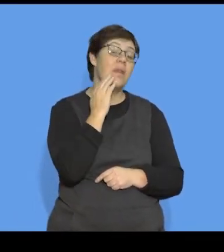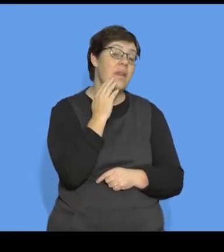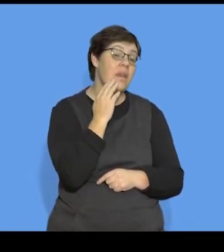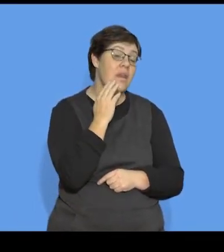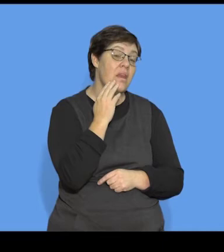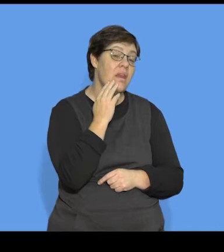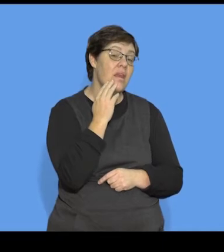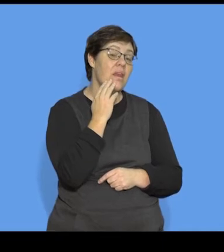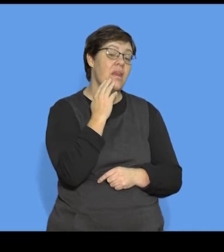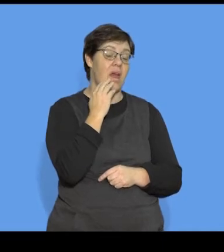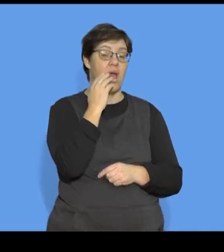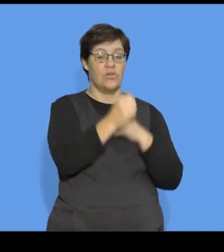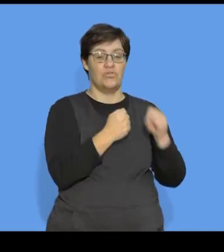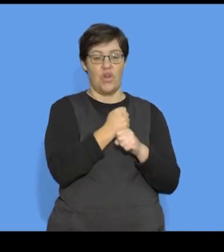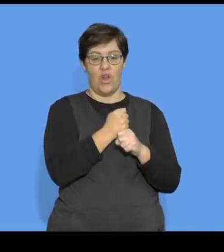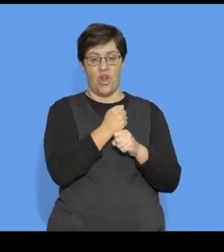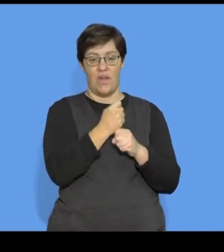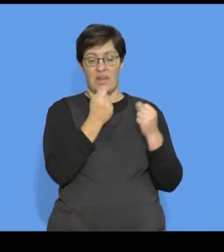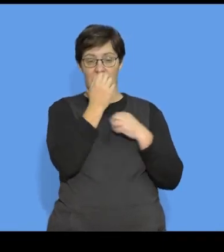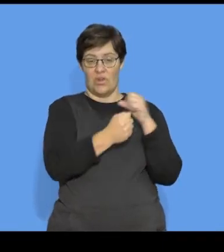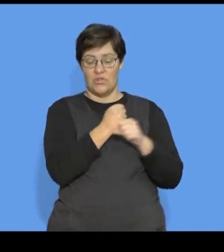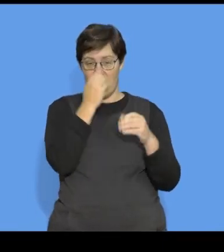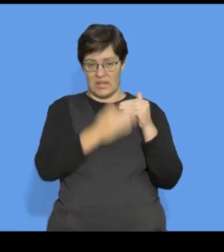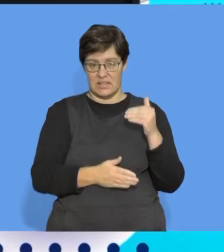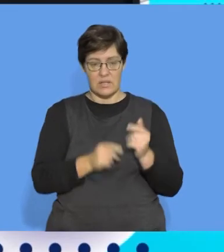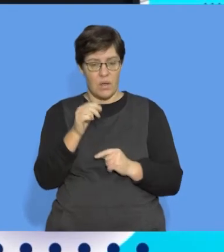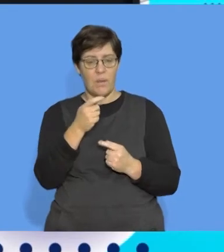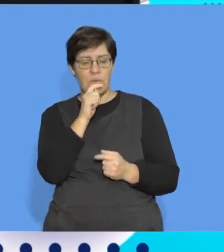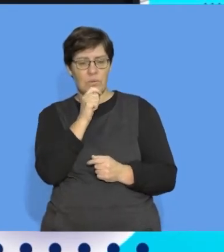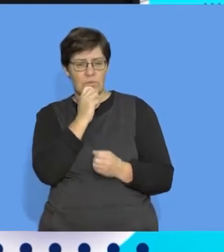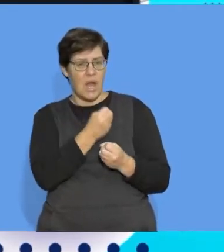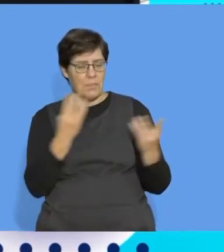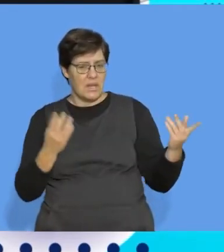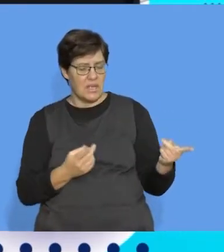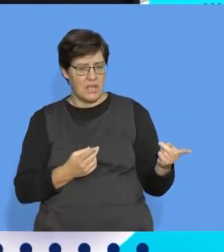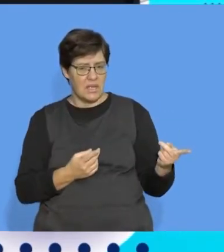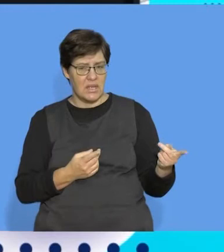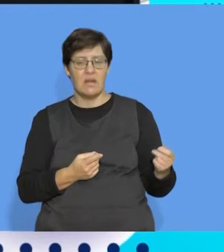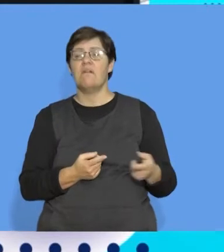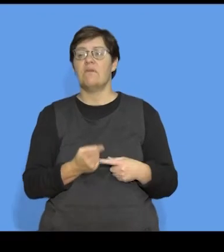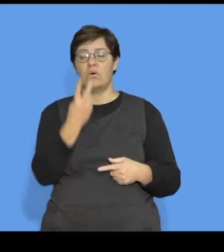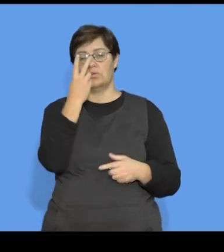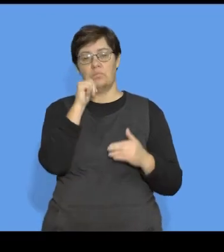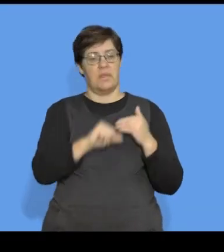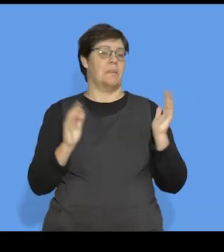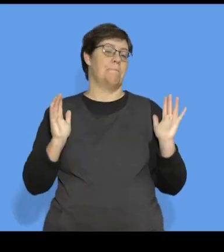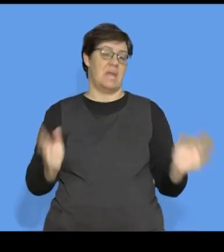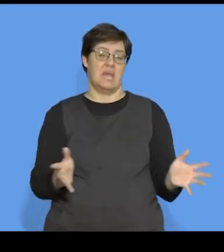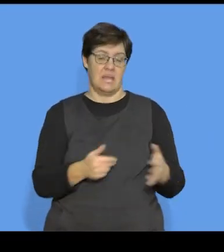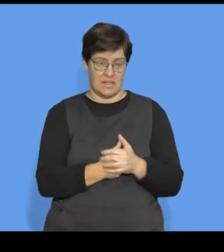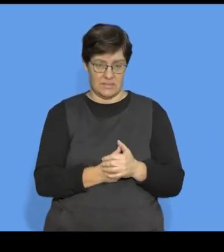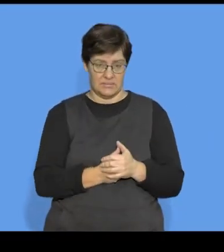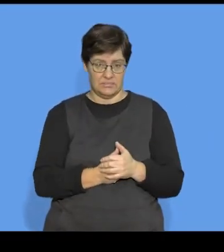in towards the end of the year. So for how many months did we use this vehicle? We only used it for 2